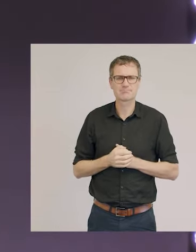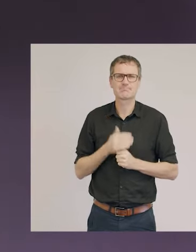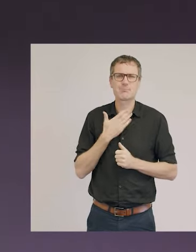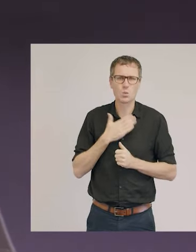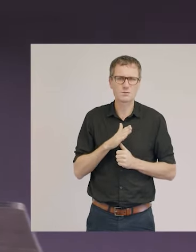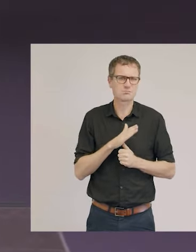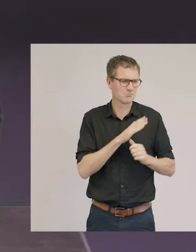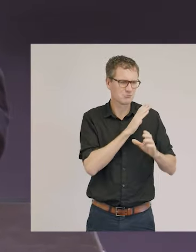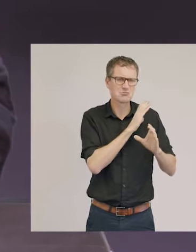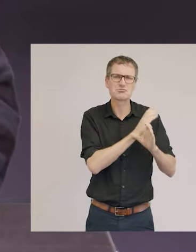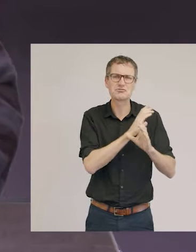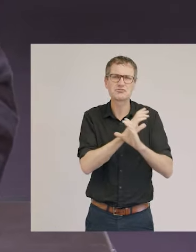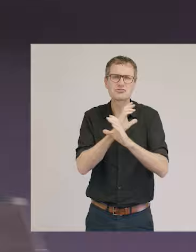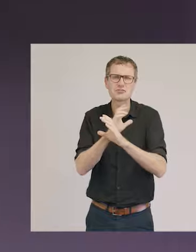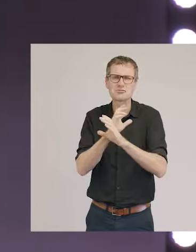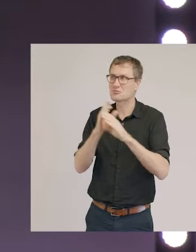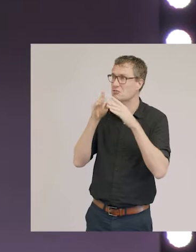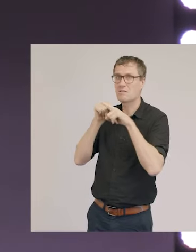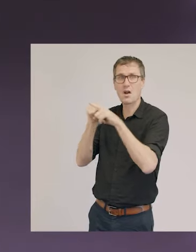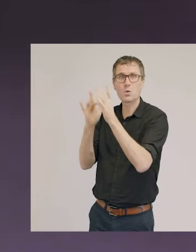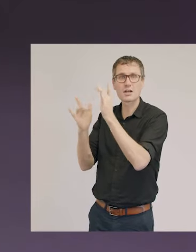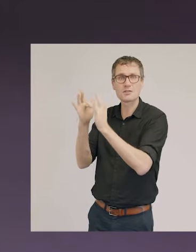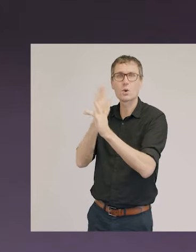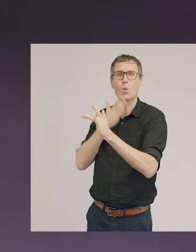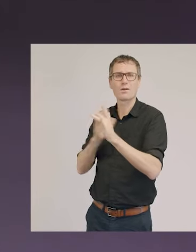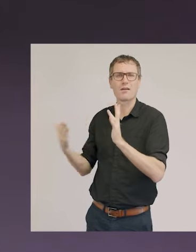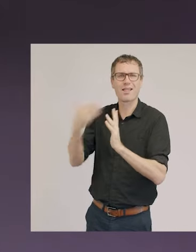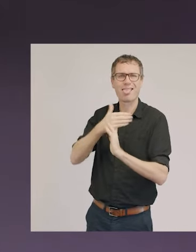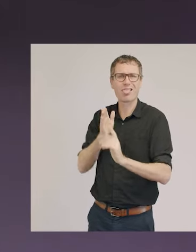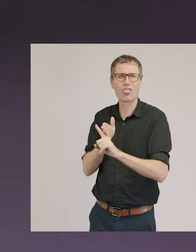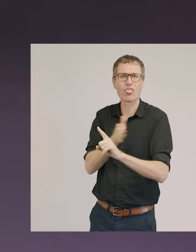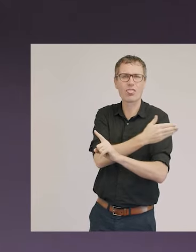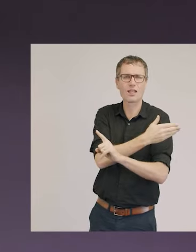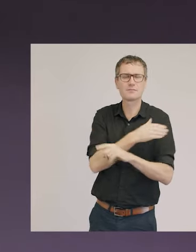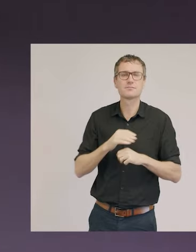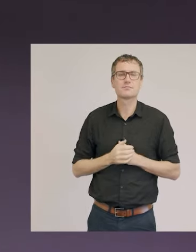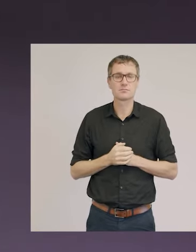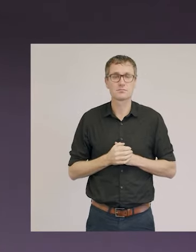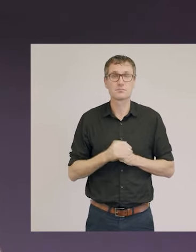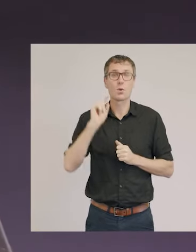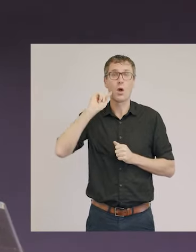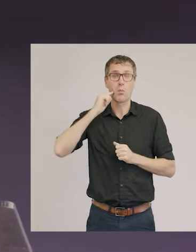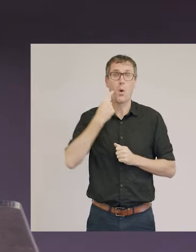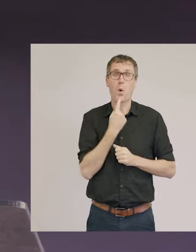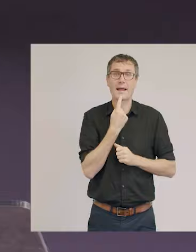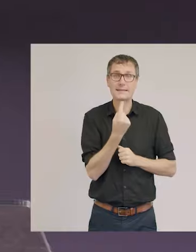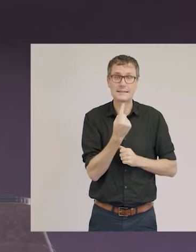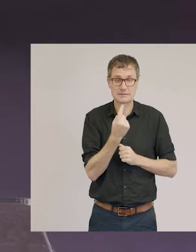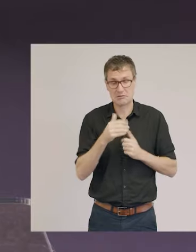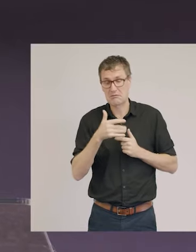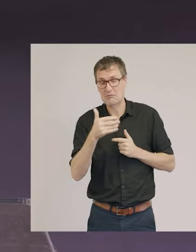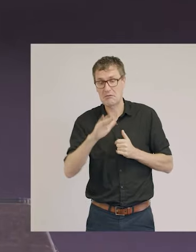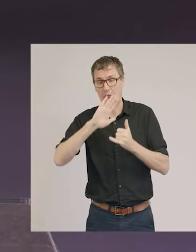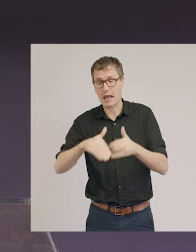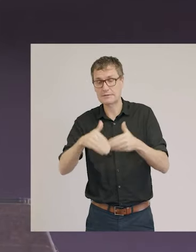to stop people following Jesus. So Paul is saying in the last days, these spiritual powers that